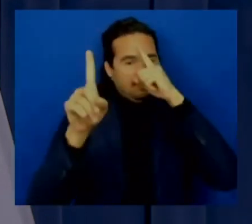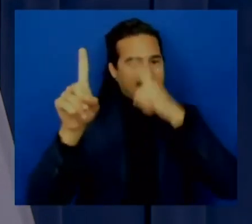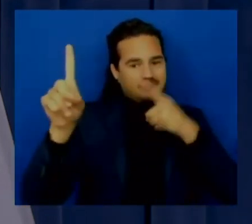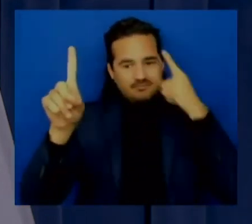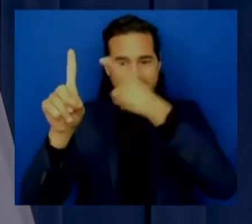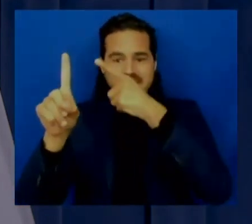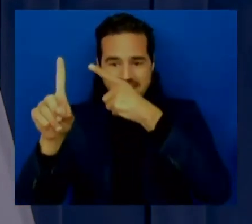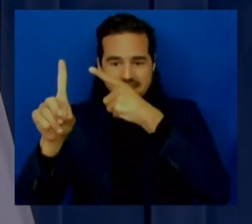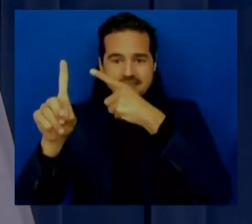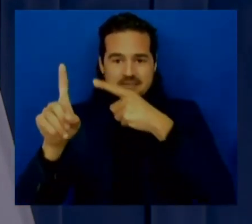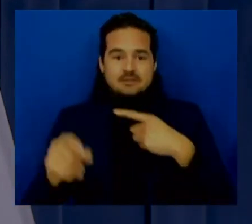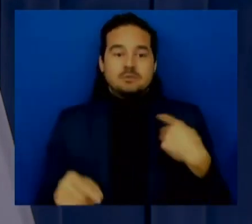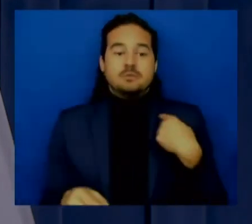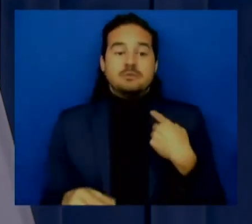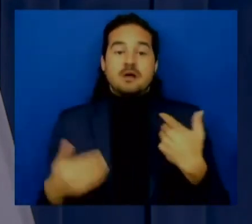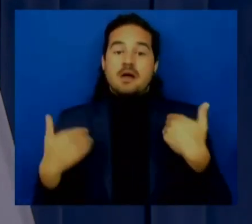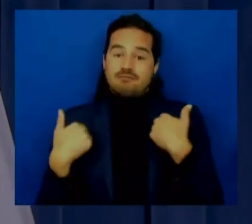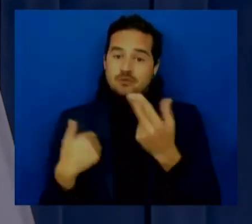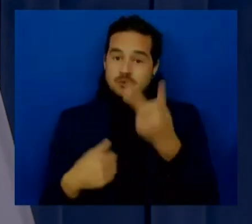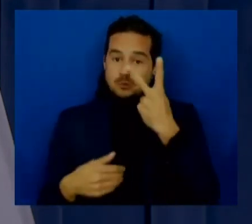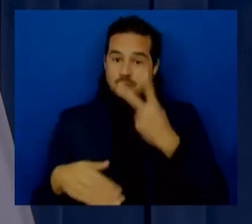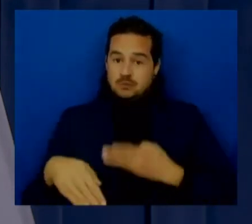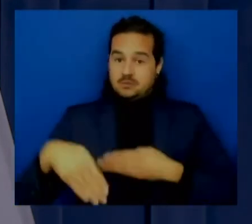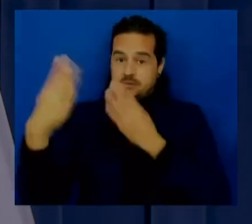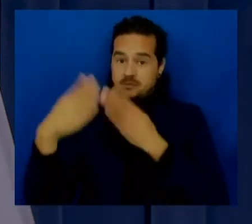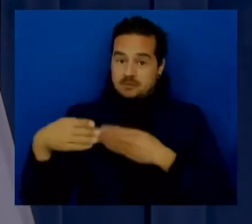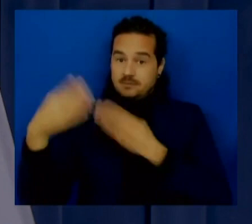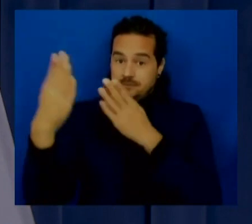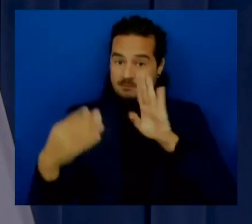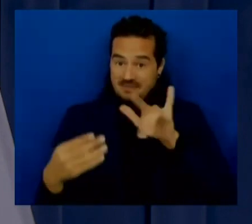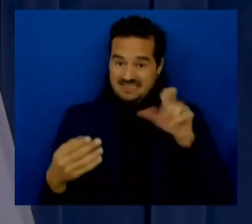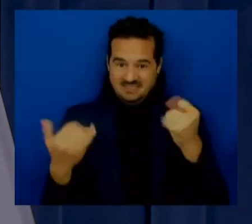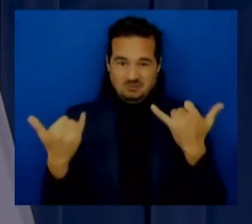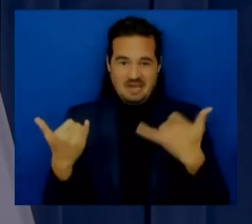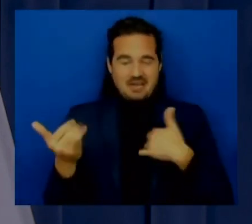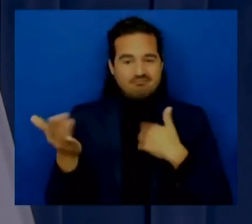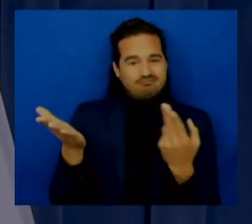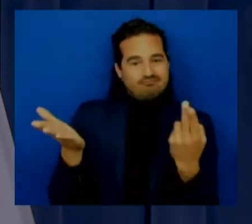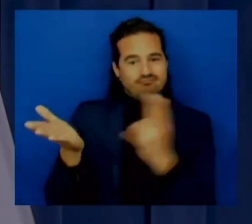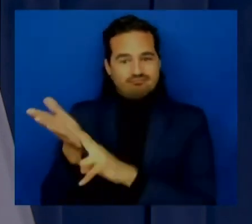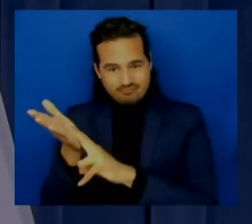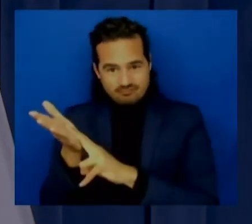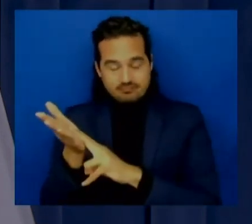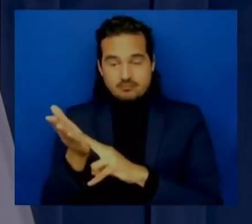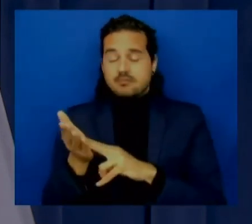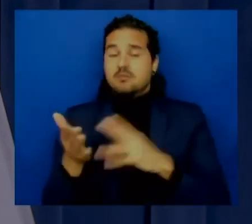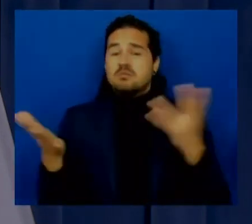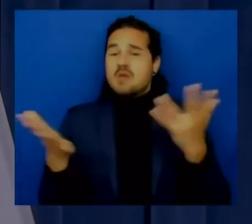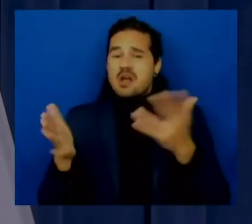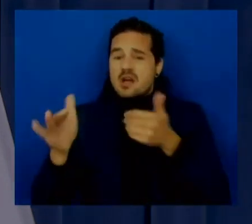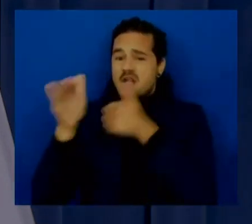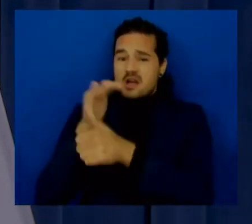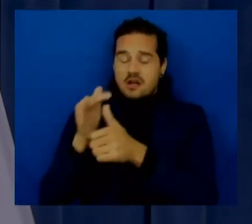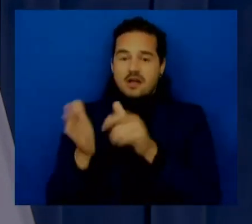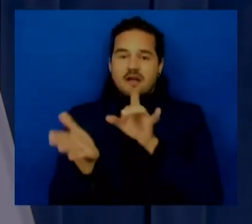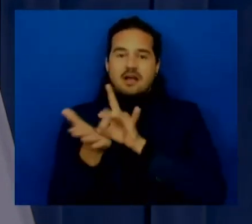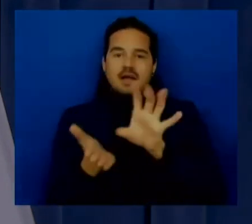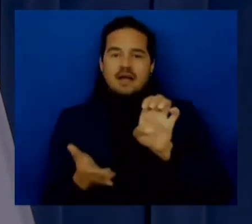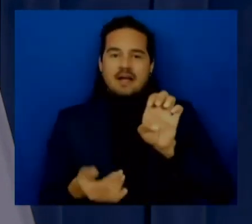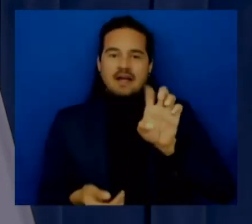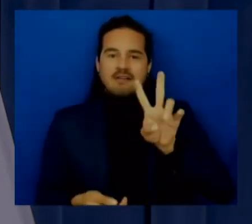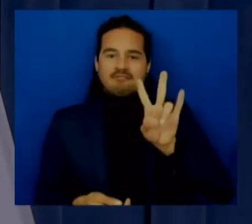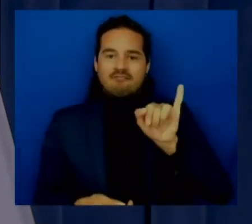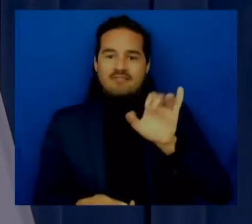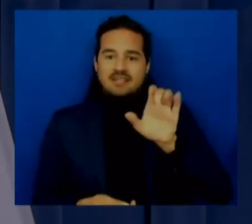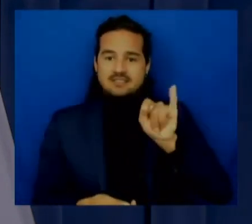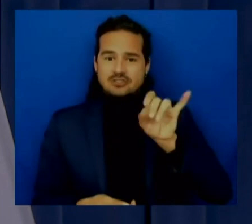here today. The issue of evictions, the issue of this moment and the economic anxiety that so many people are struggling and suffering